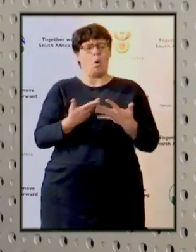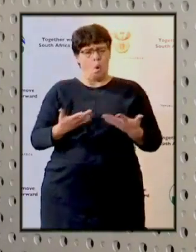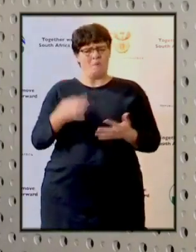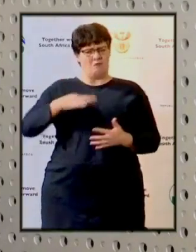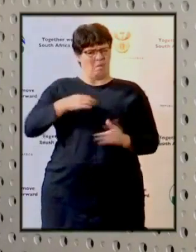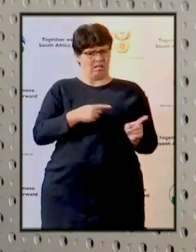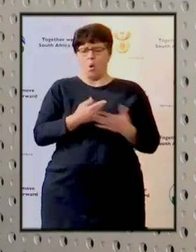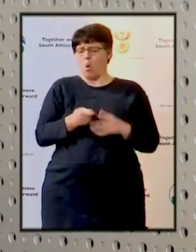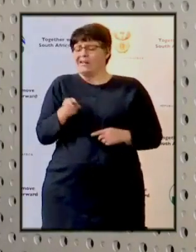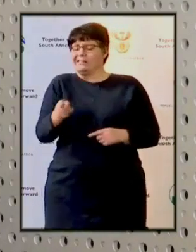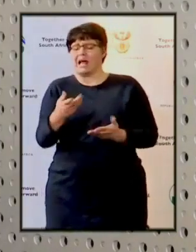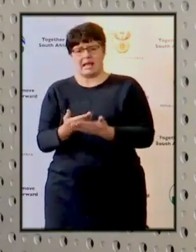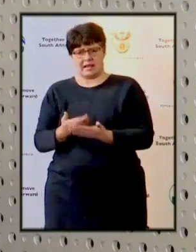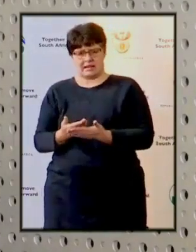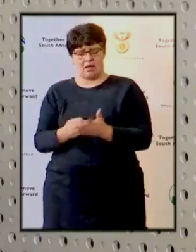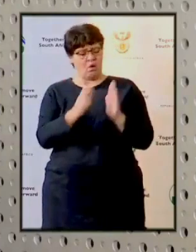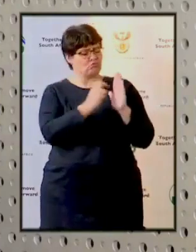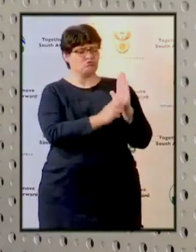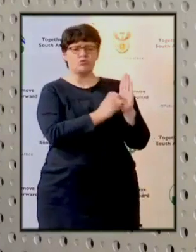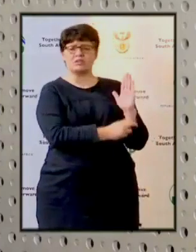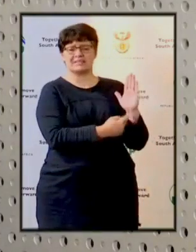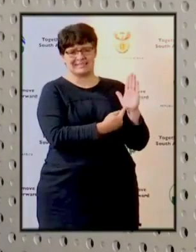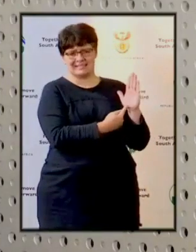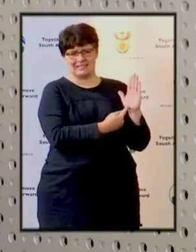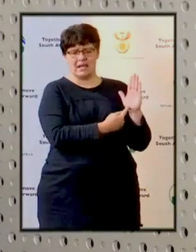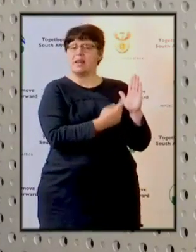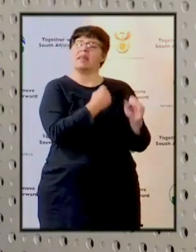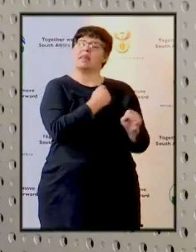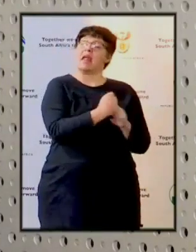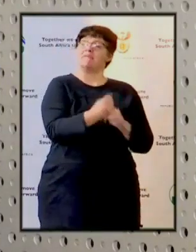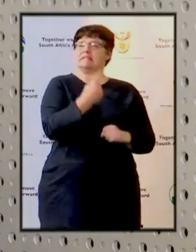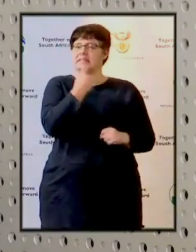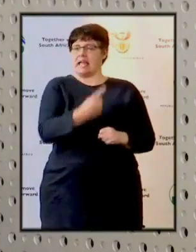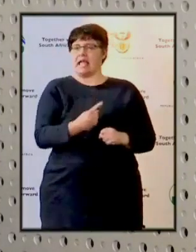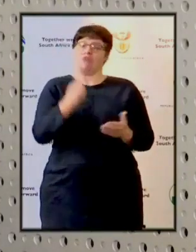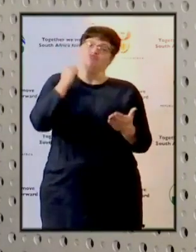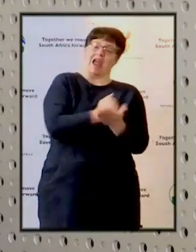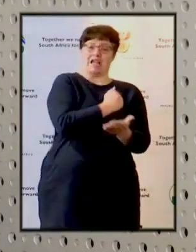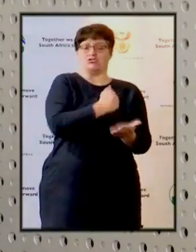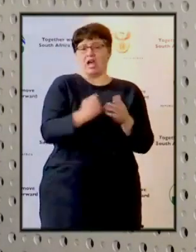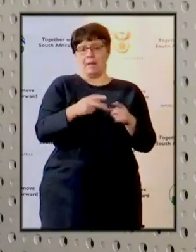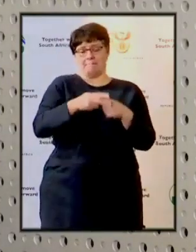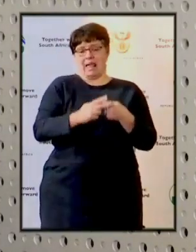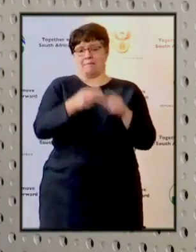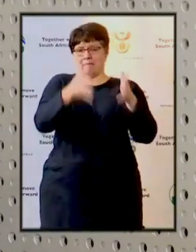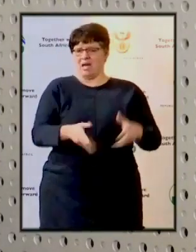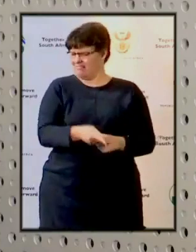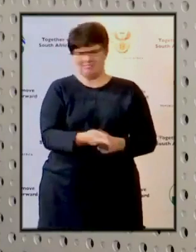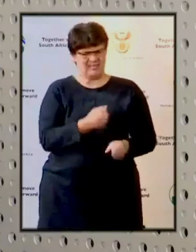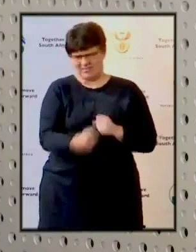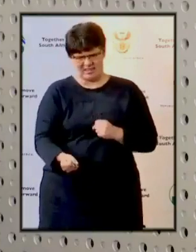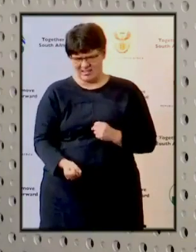sector. The regulations don't particularly refer to registered tradespersons,